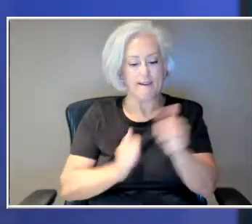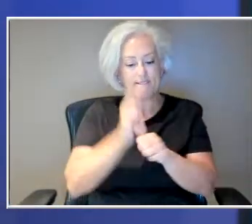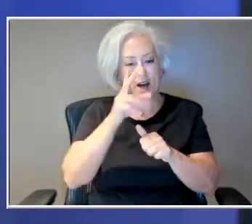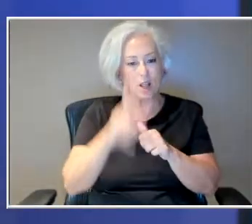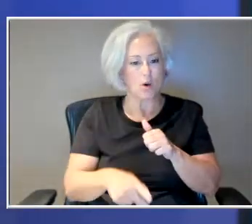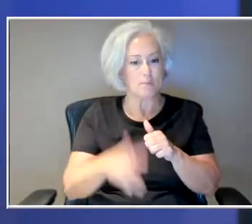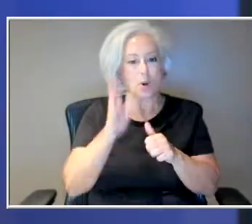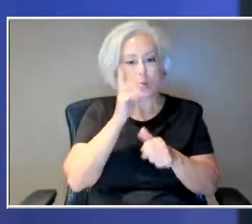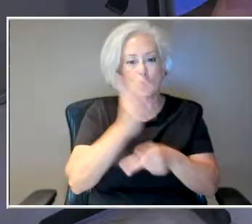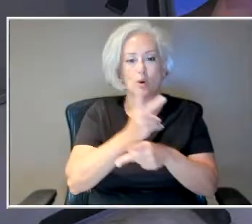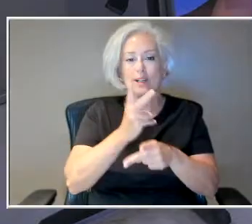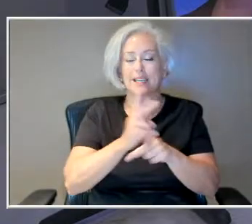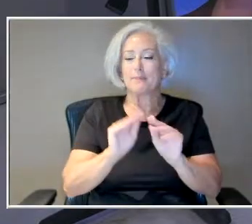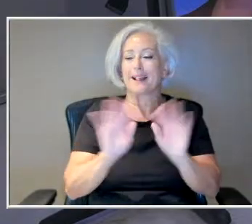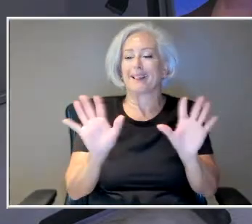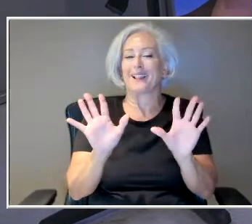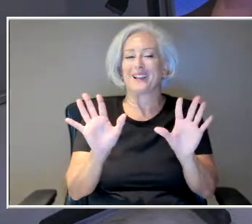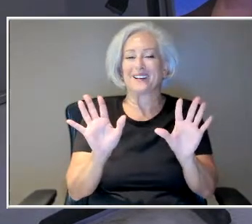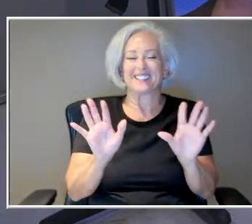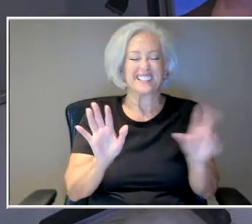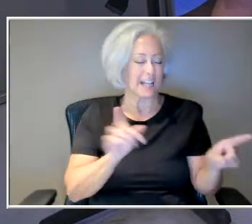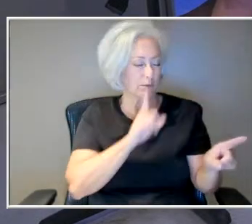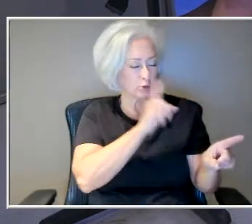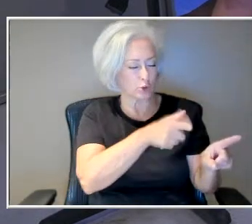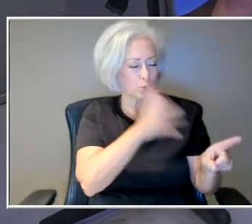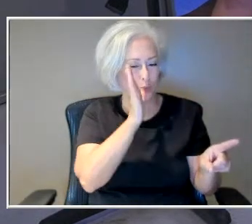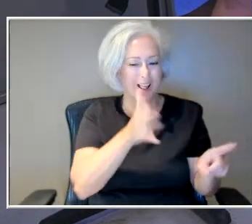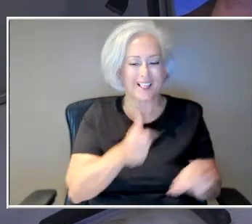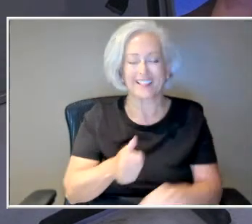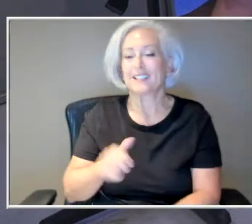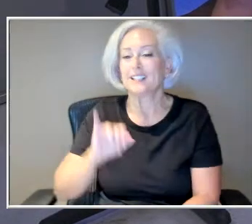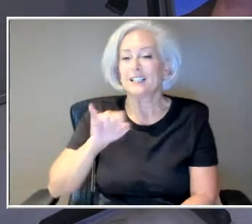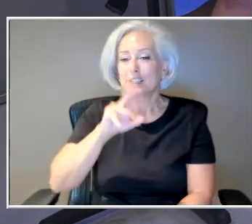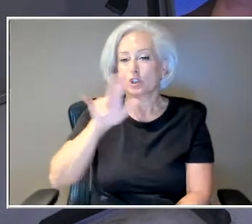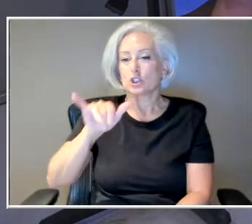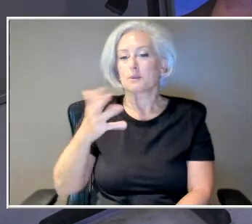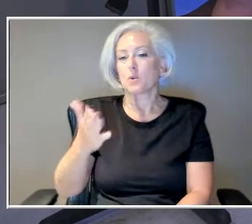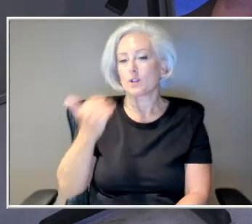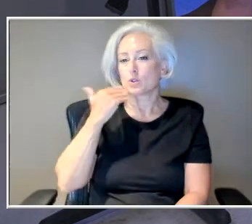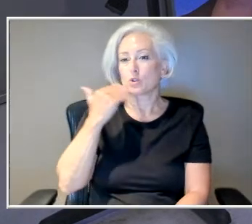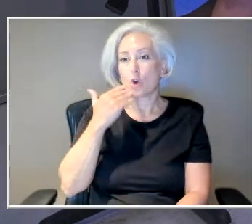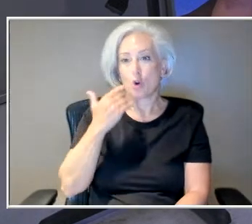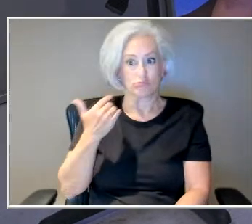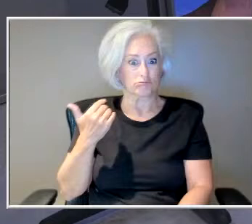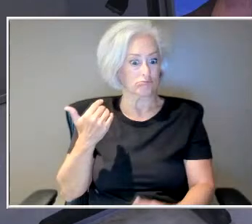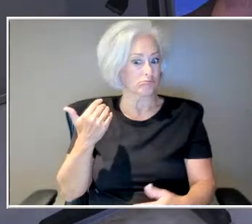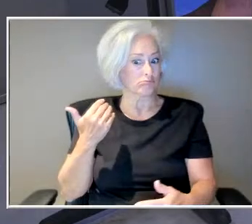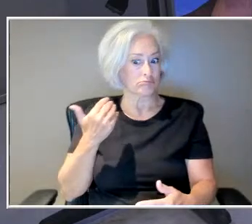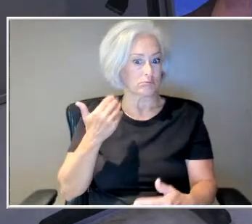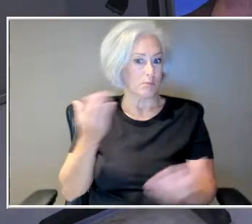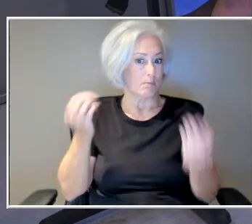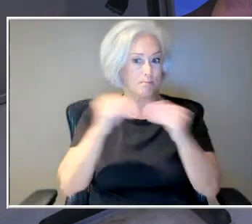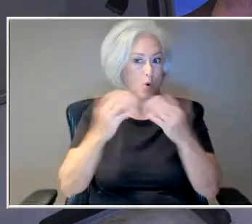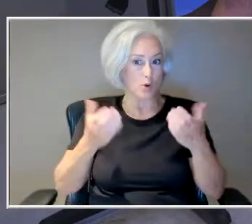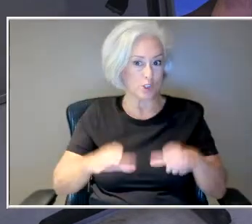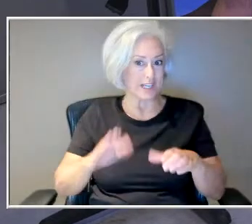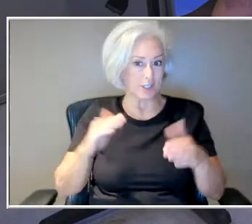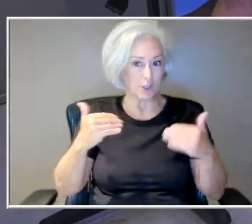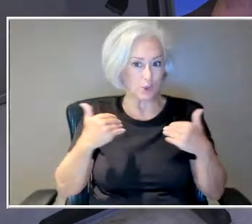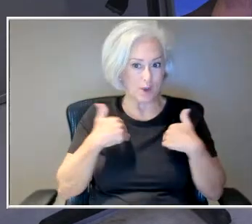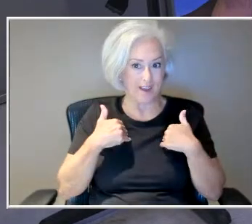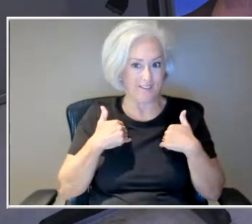Well, that's kind of what Jeremy was asking, is that if you're more prone to get them again. He says it's just like winning the very worst lottery